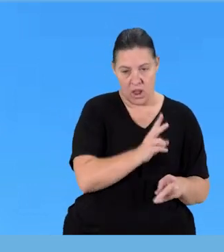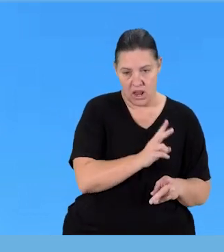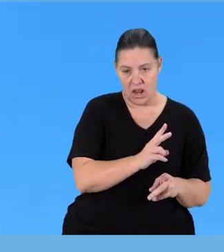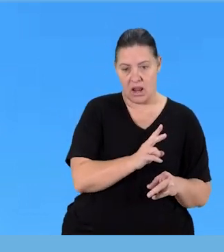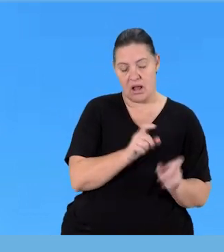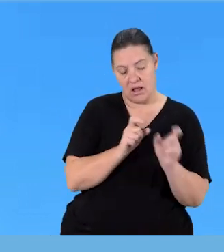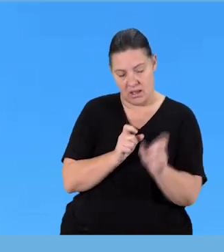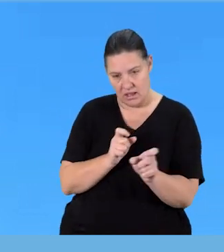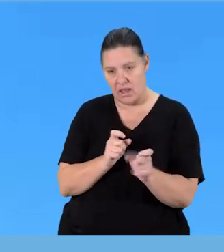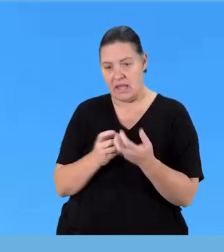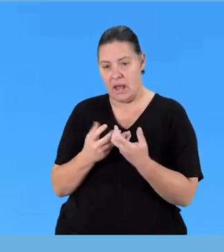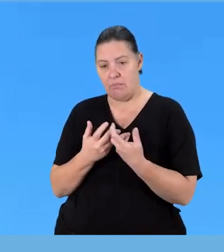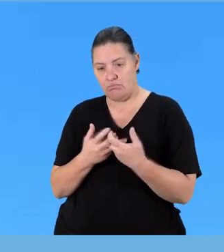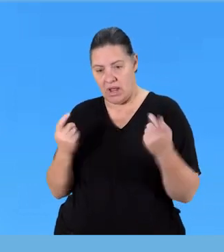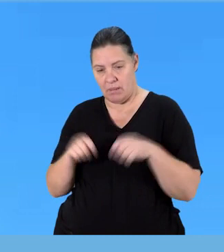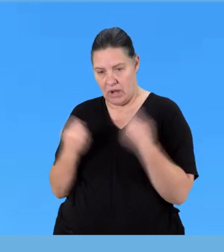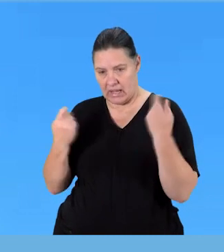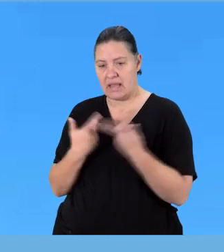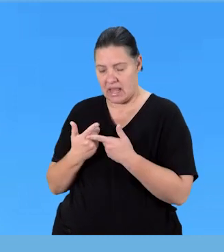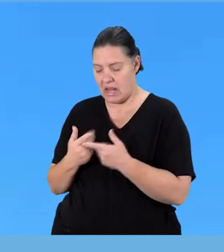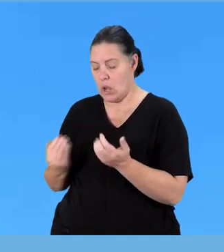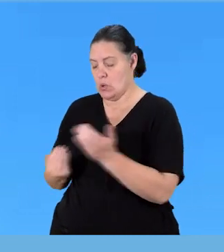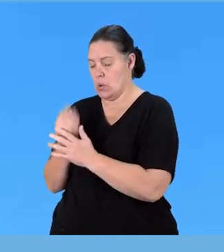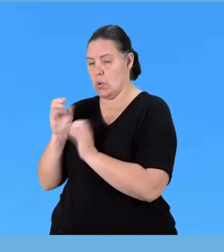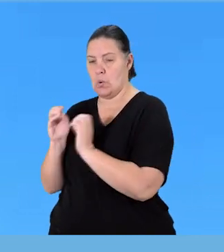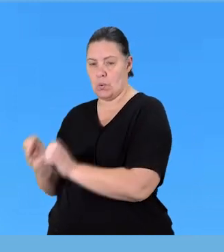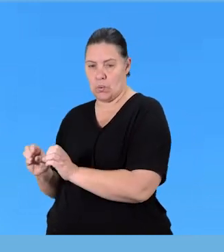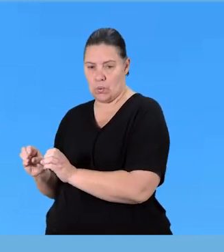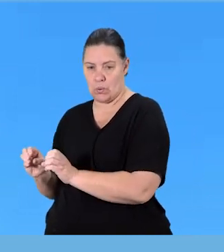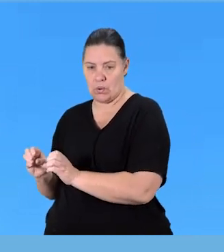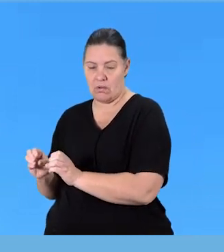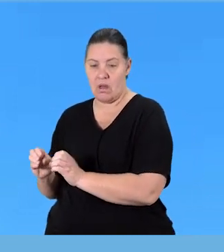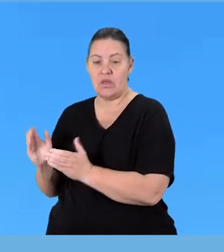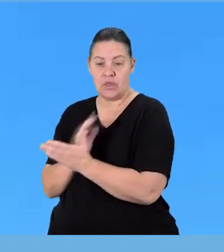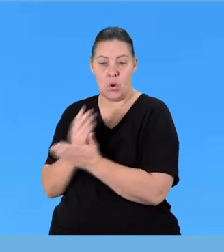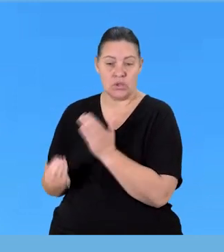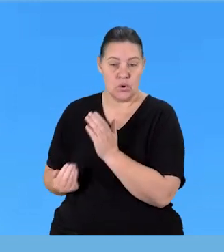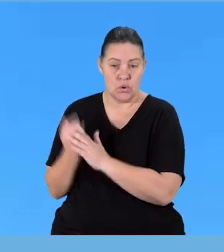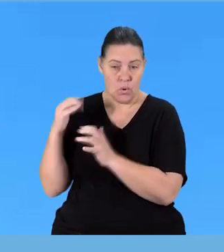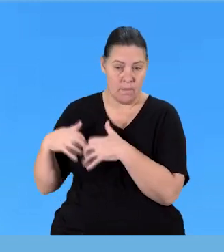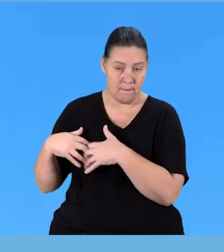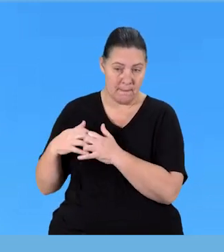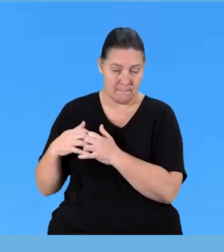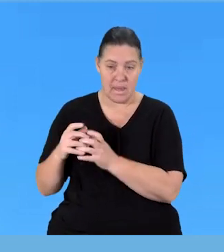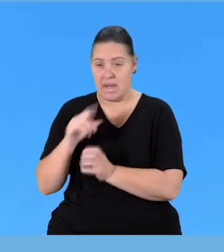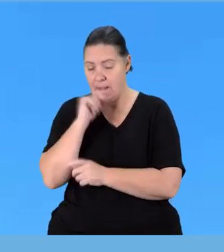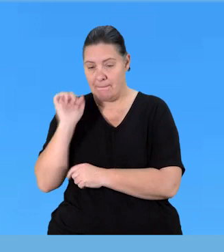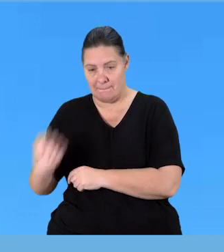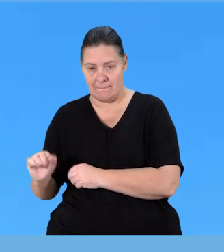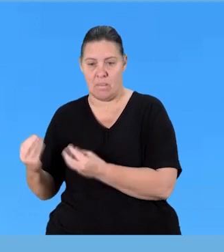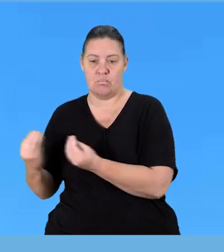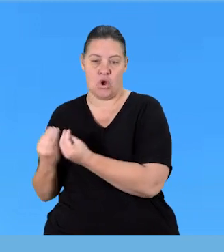break their existing bonds and then they're going to form new bonds. And once they form new bonds, those new bonds that are being formed are called